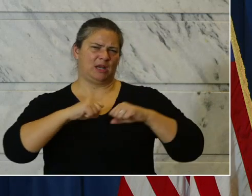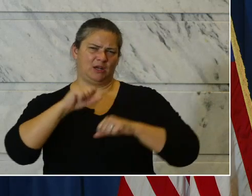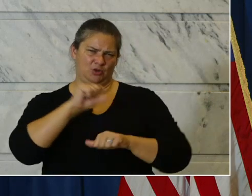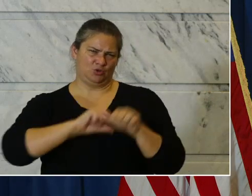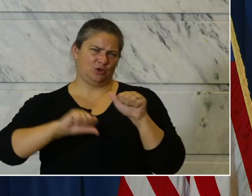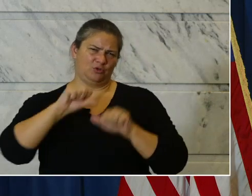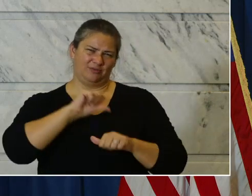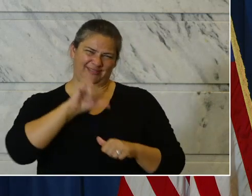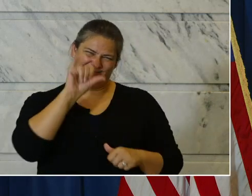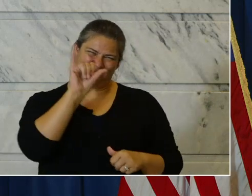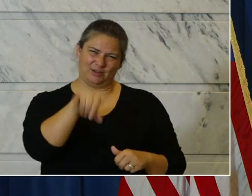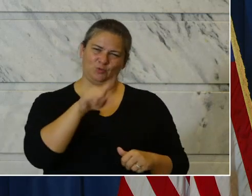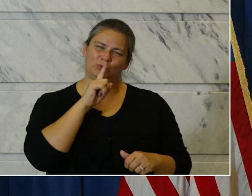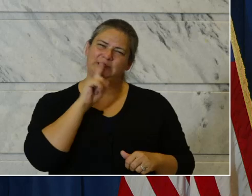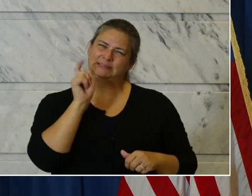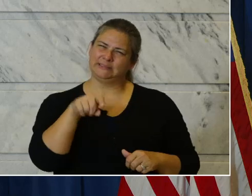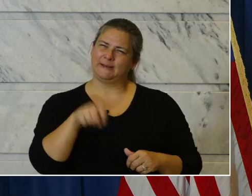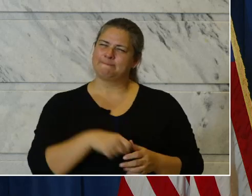that's really what we need from people.